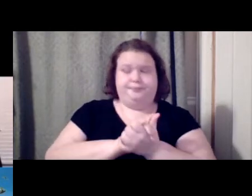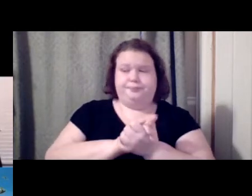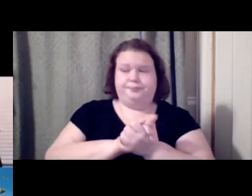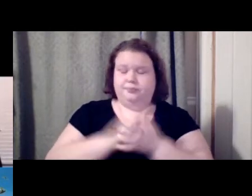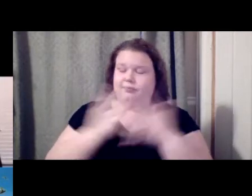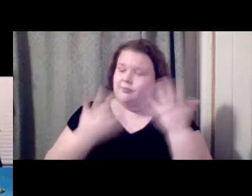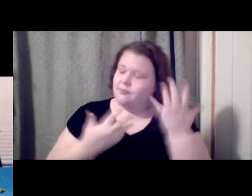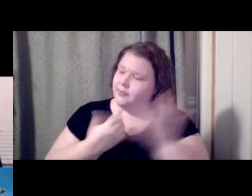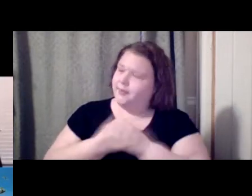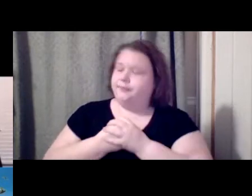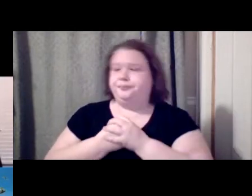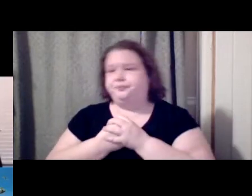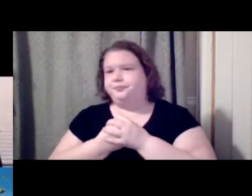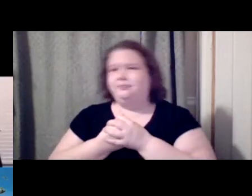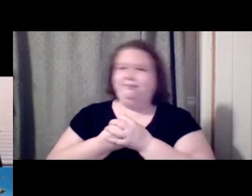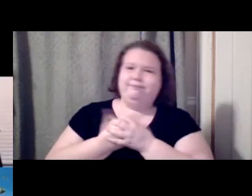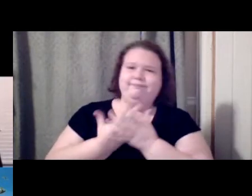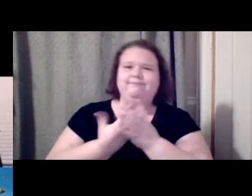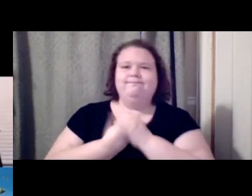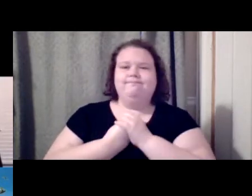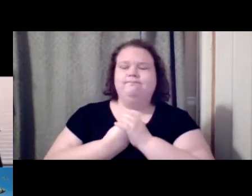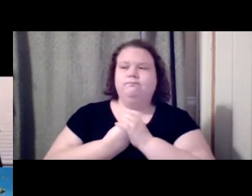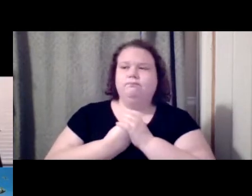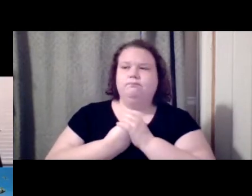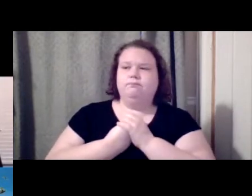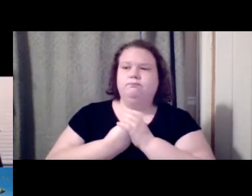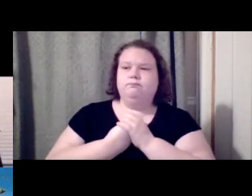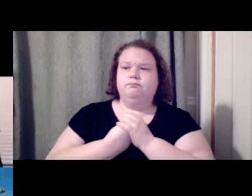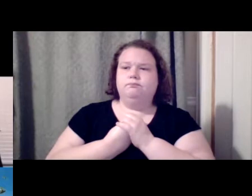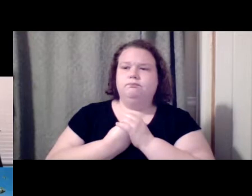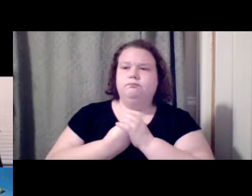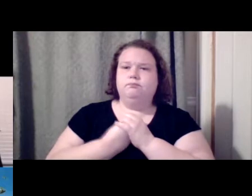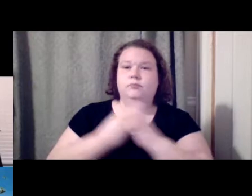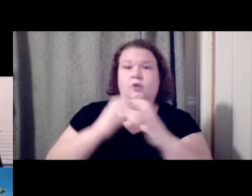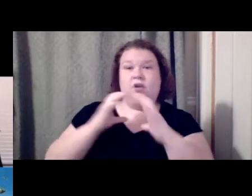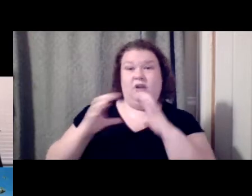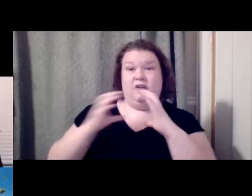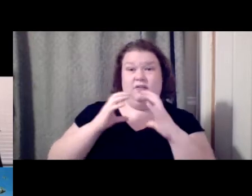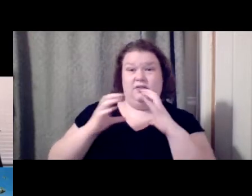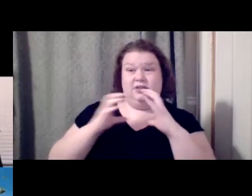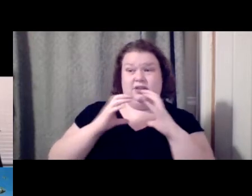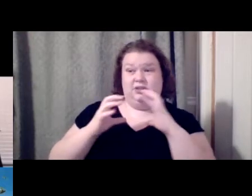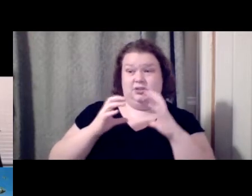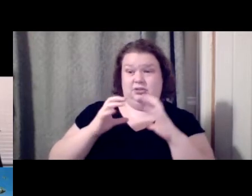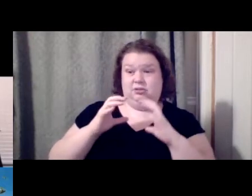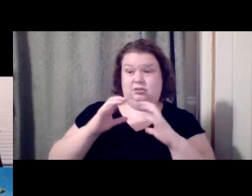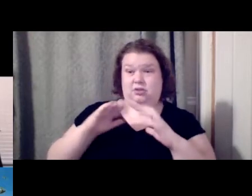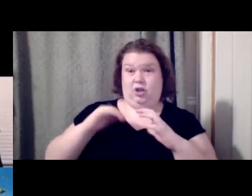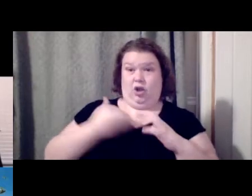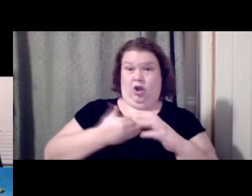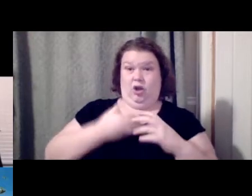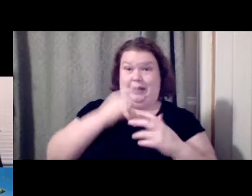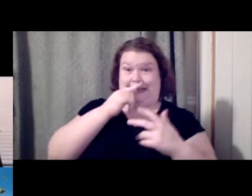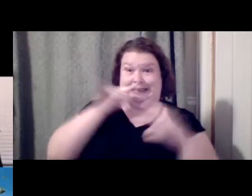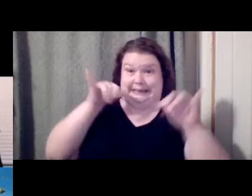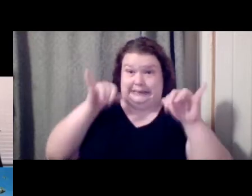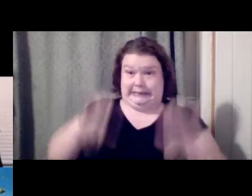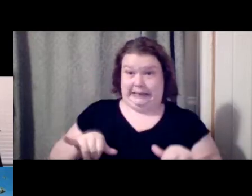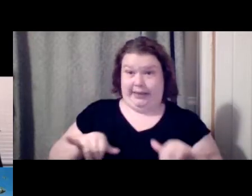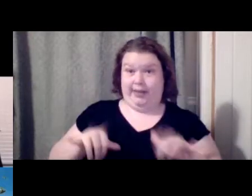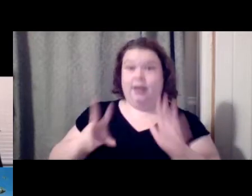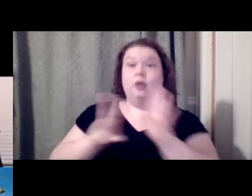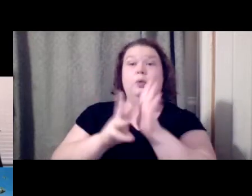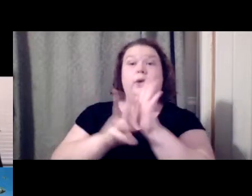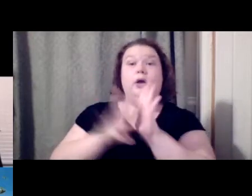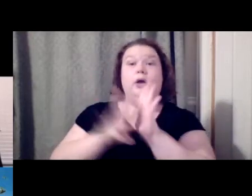I have to say the conversation about are we going to keep our kids in Waco ISD? We have a